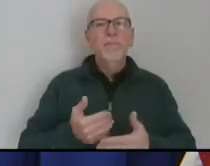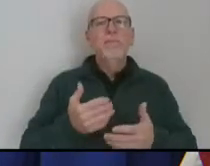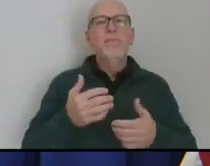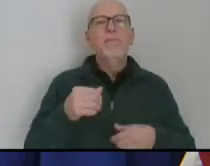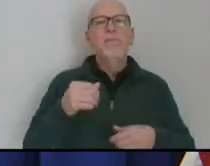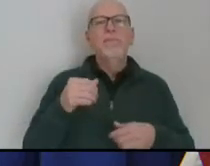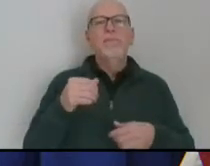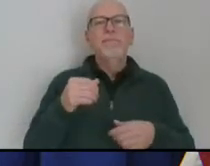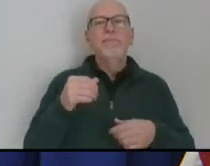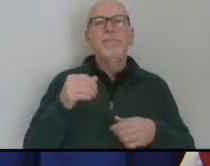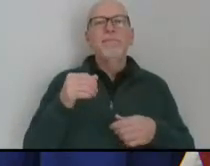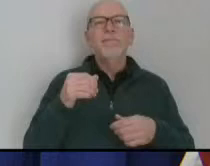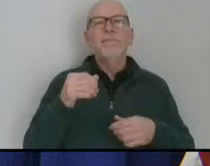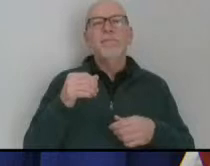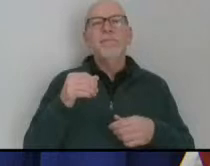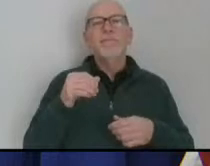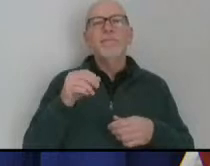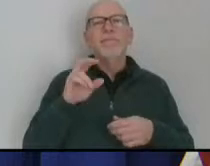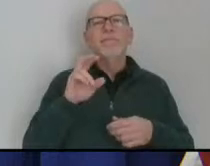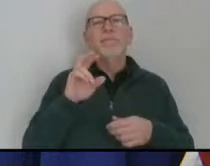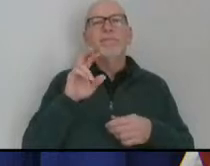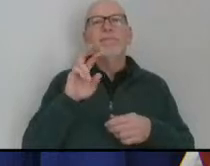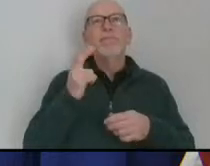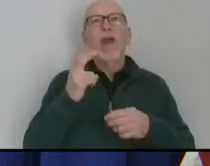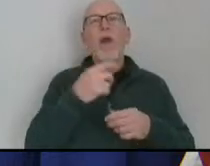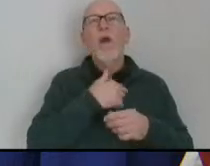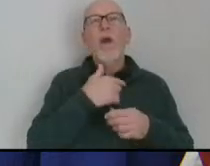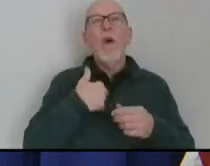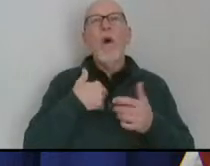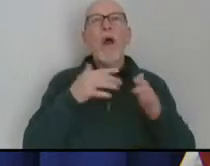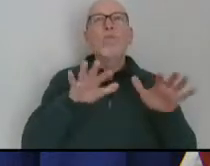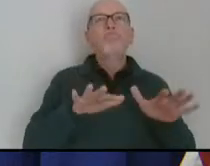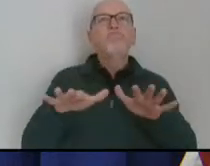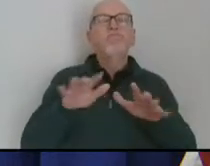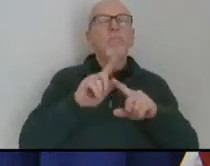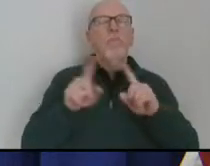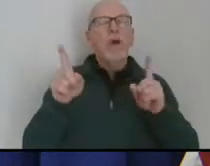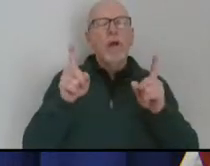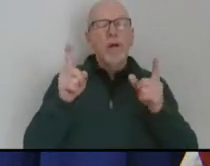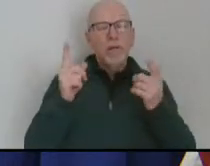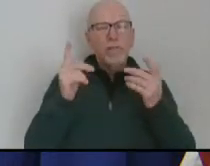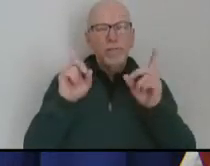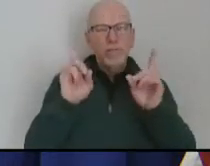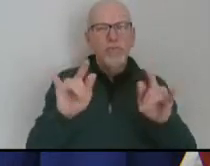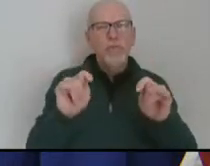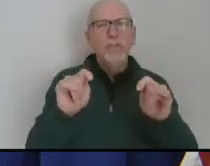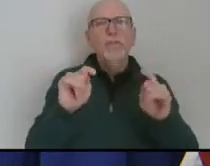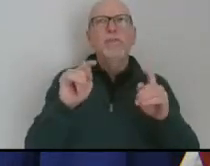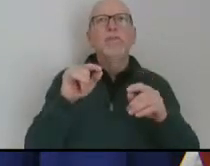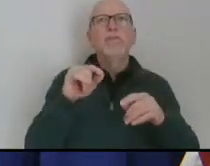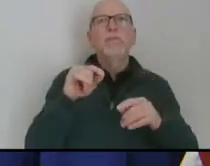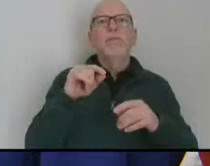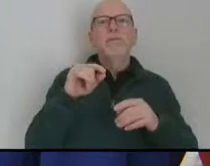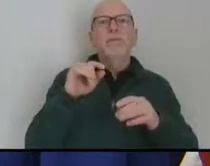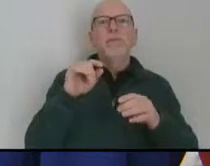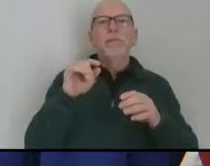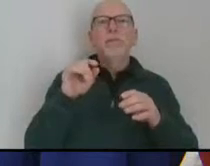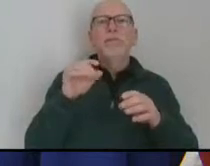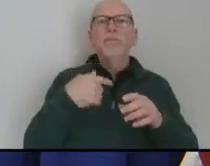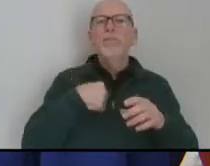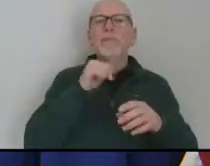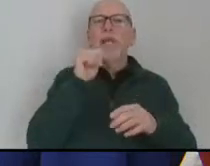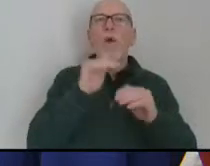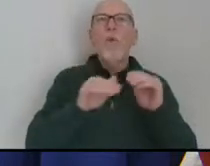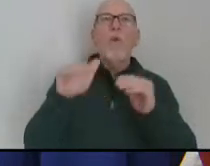maybe under promise, over deliver approach, making sure that we're not over promising, that